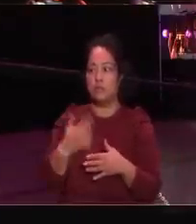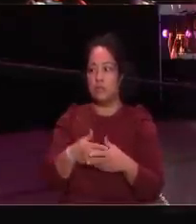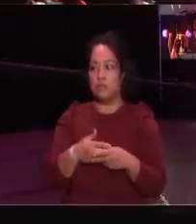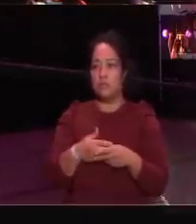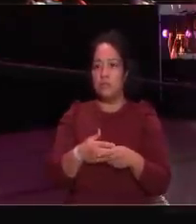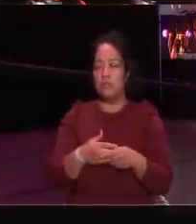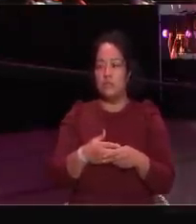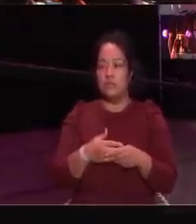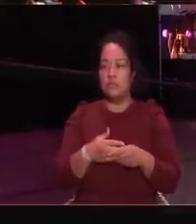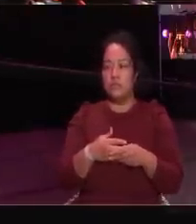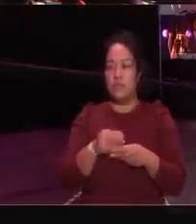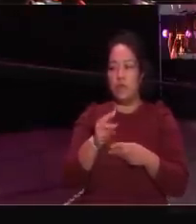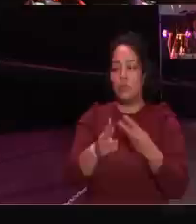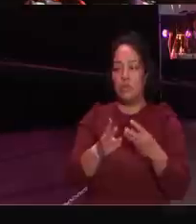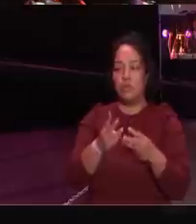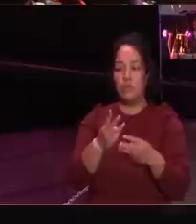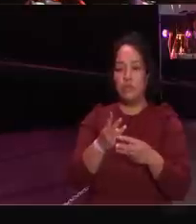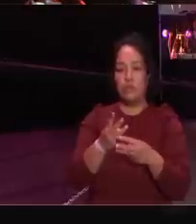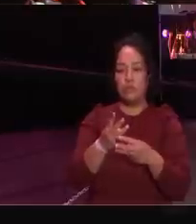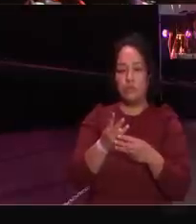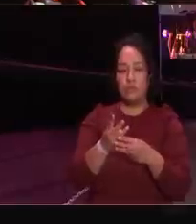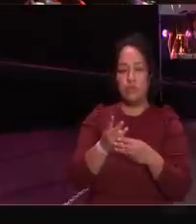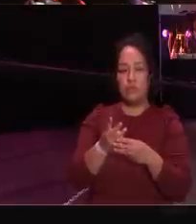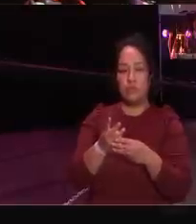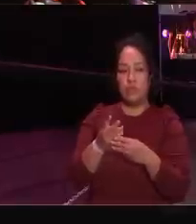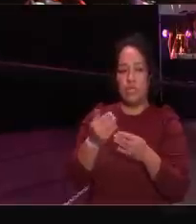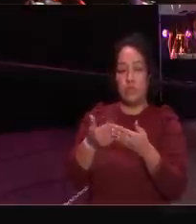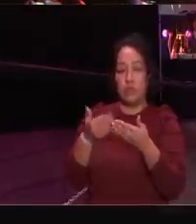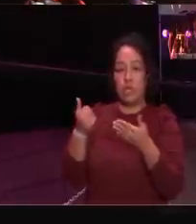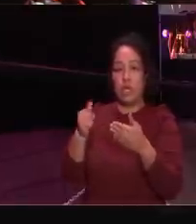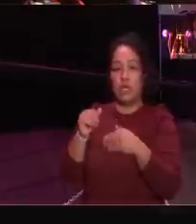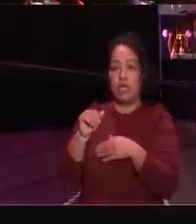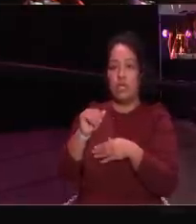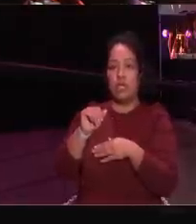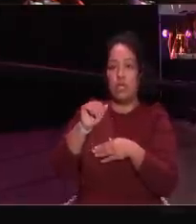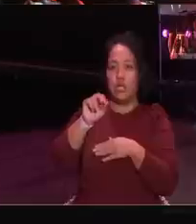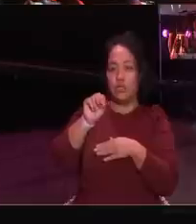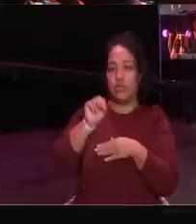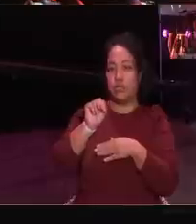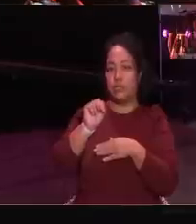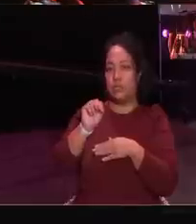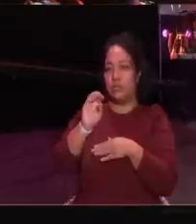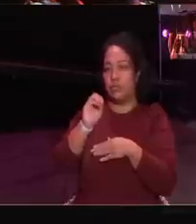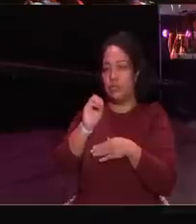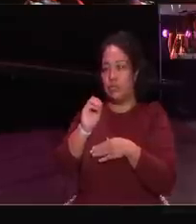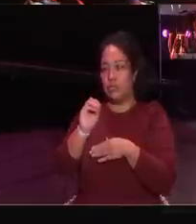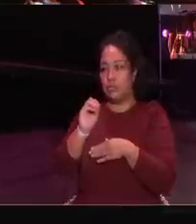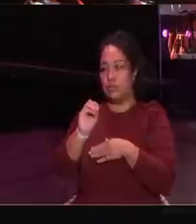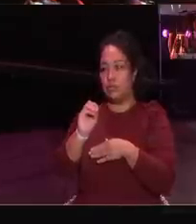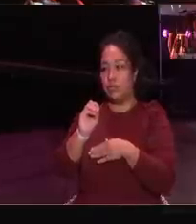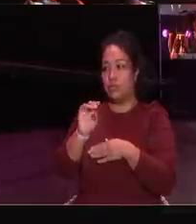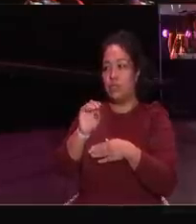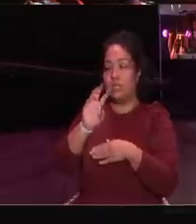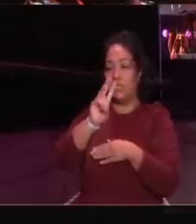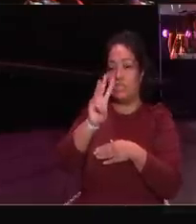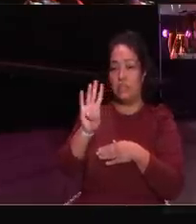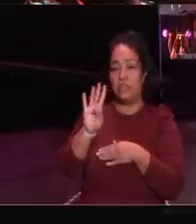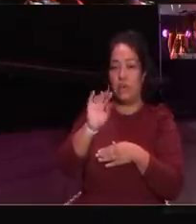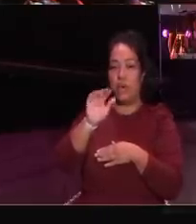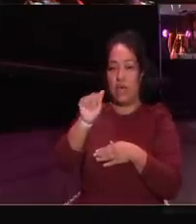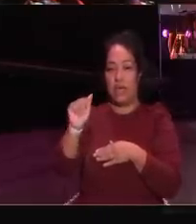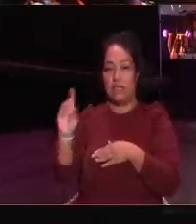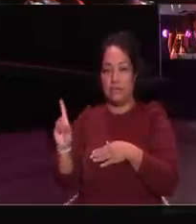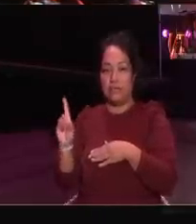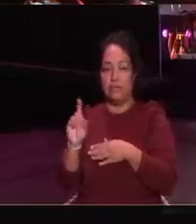64 después de Cristo. Beginning with Nero in 64 AD. Nuestra iglesia, la iglesia, our church, this church, experimentó